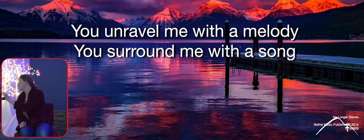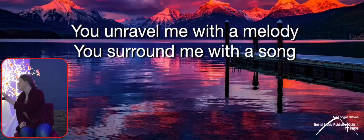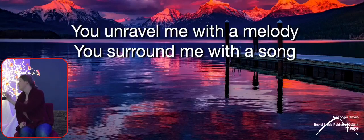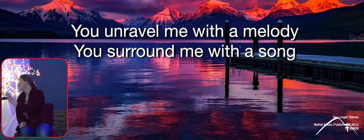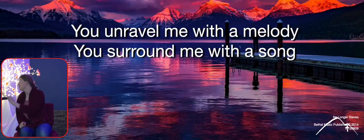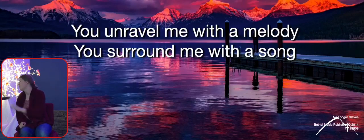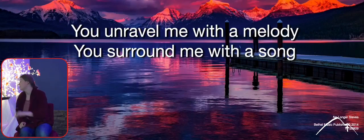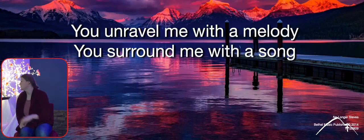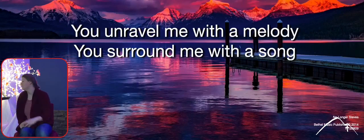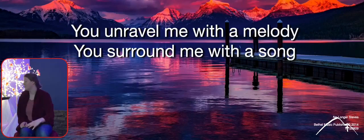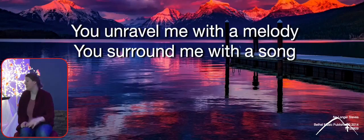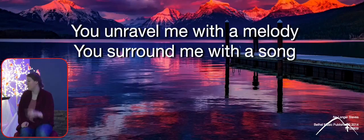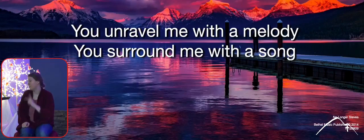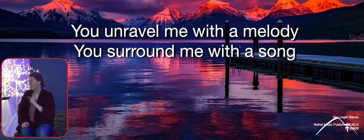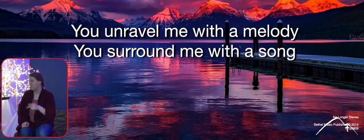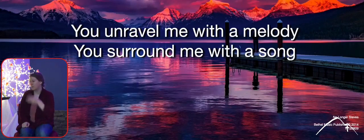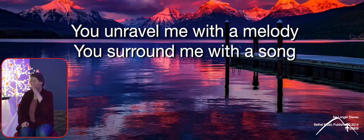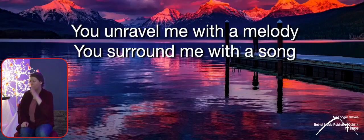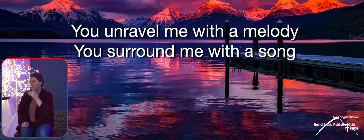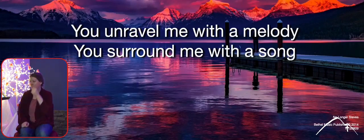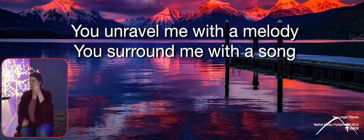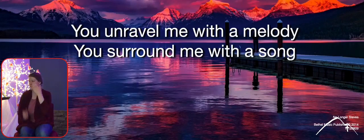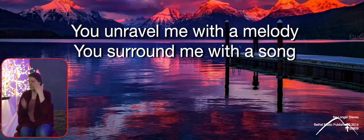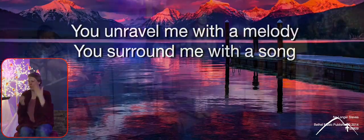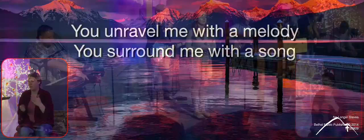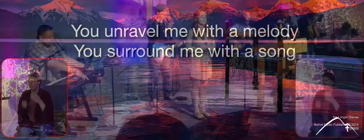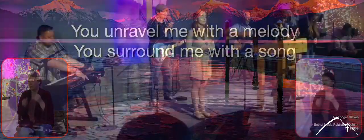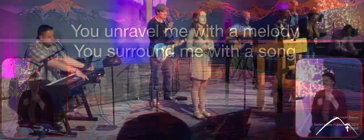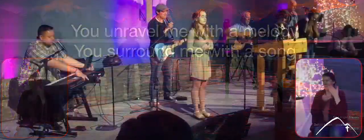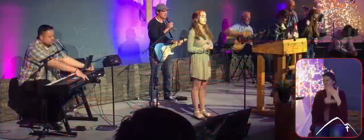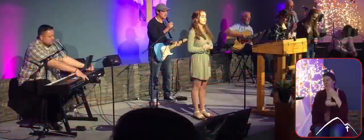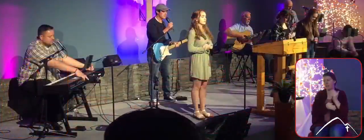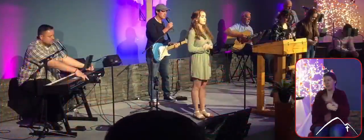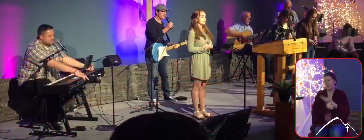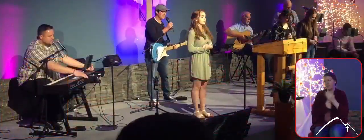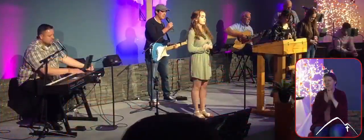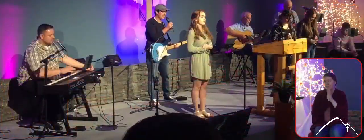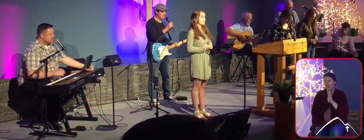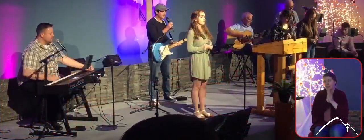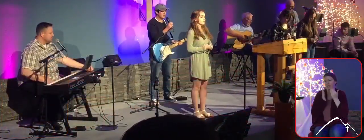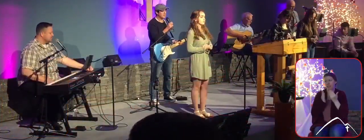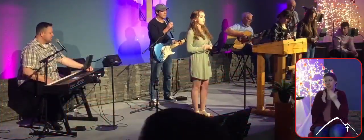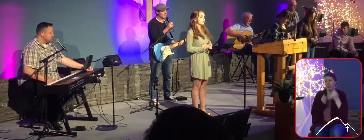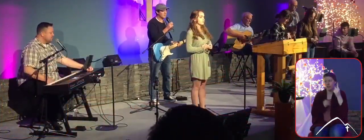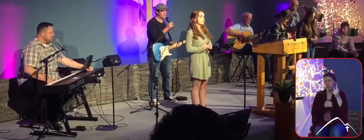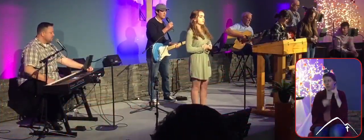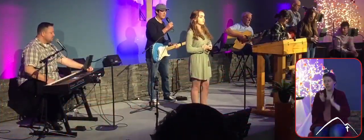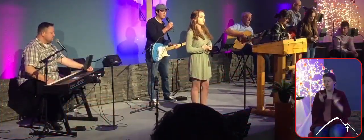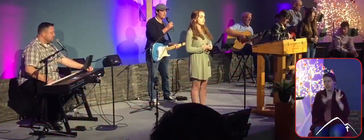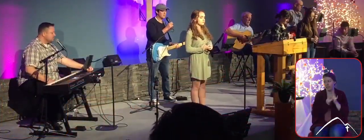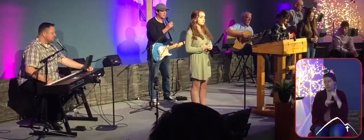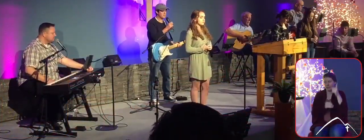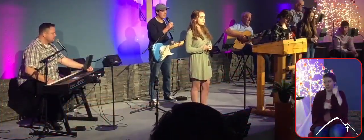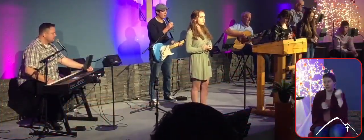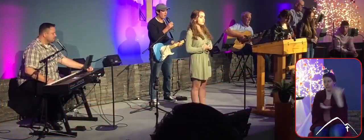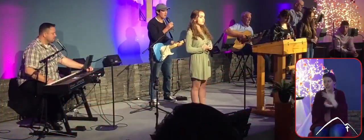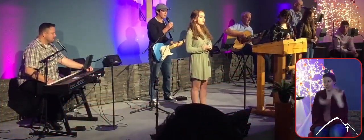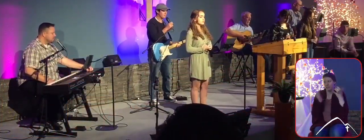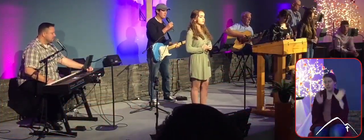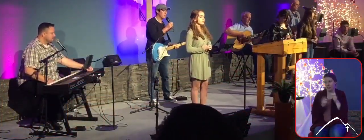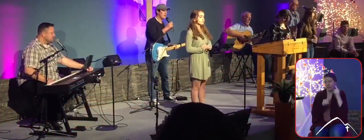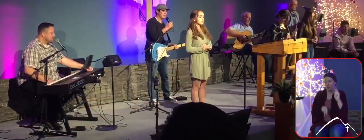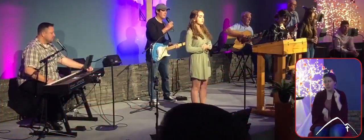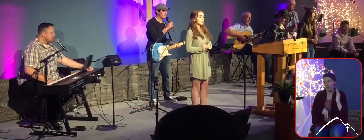God, because of you, we get to shout out your praise, Lord God. We're so thankful for you, Jesus, because of what you did for us on that